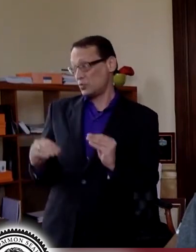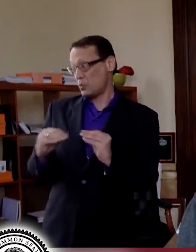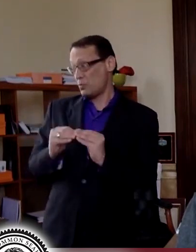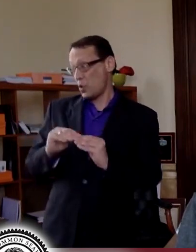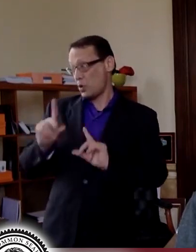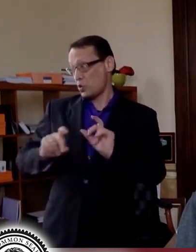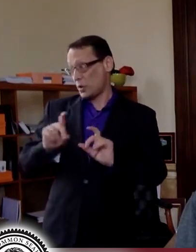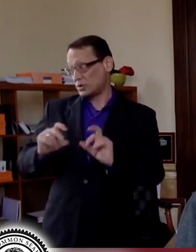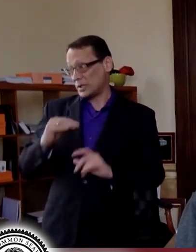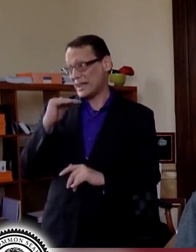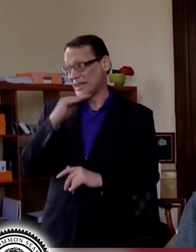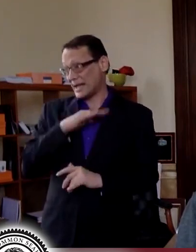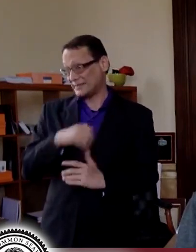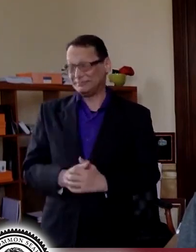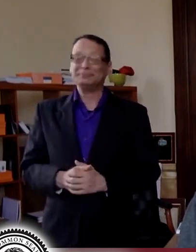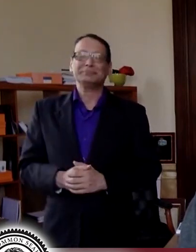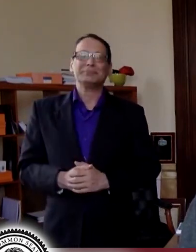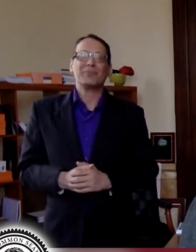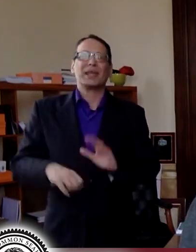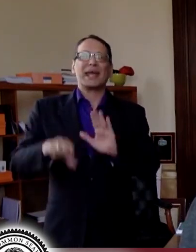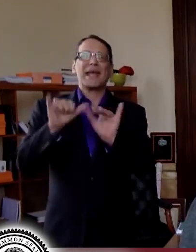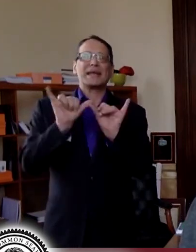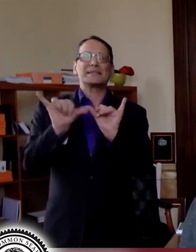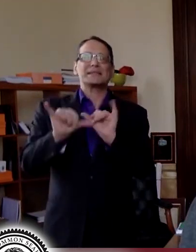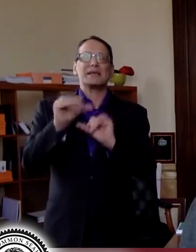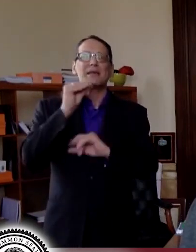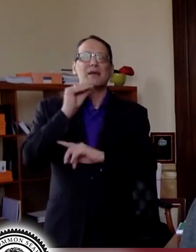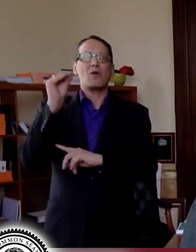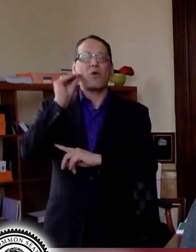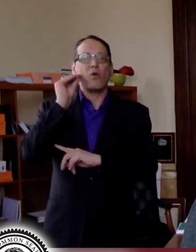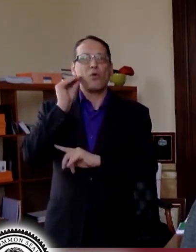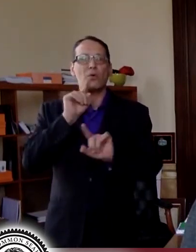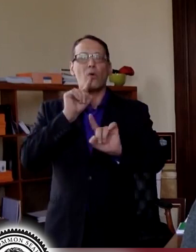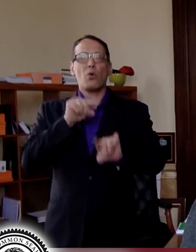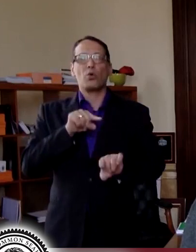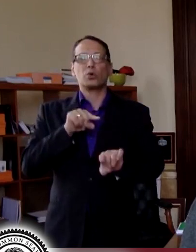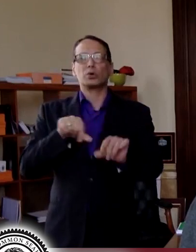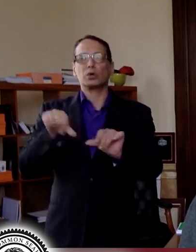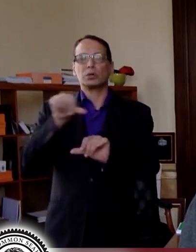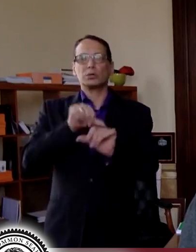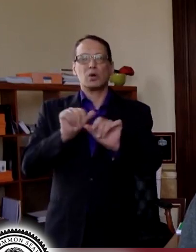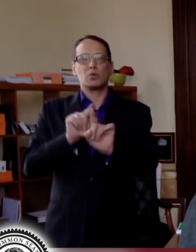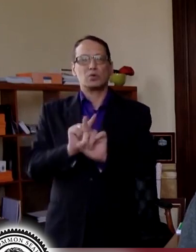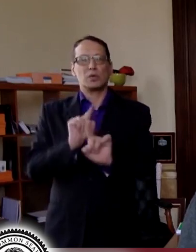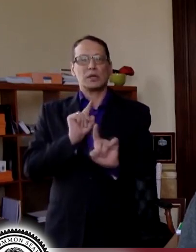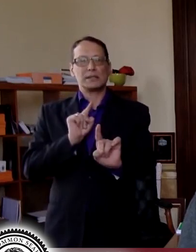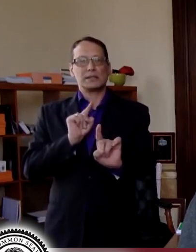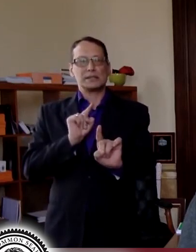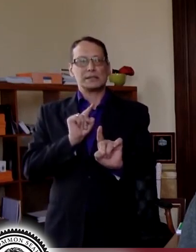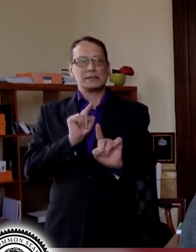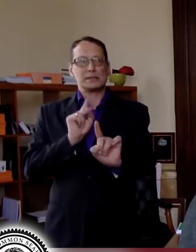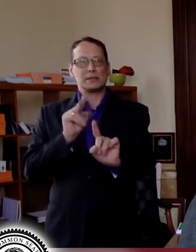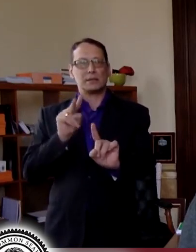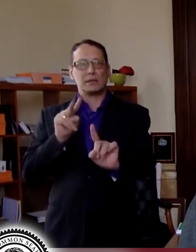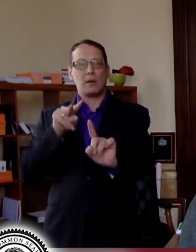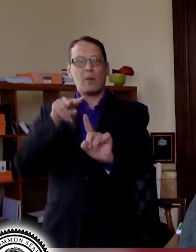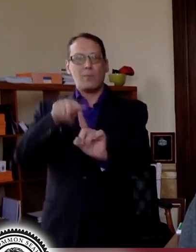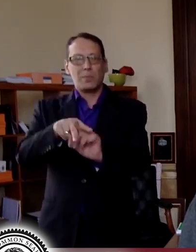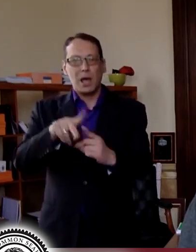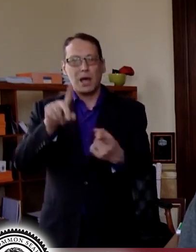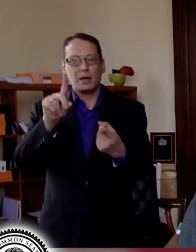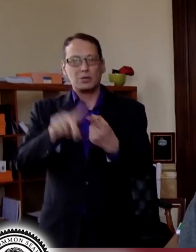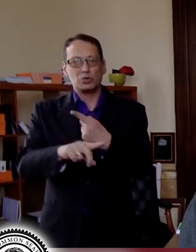lied. The stay-at-home order and social distancing restrictions that the city has enacted, do they apply to